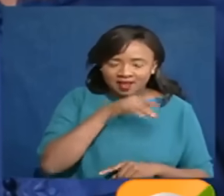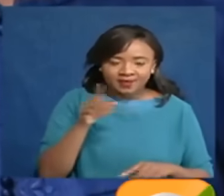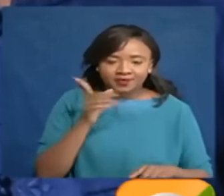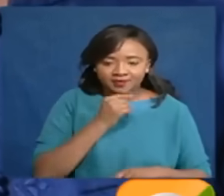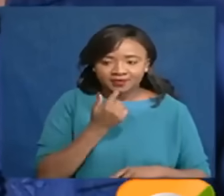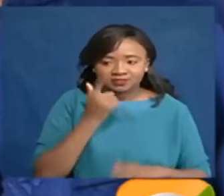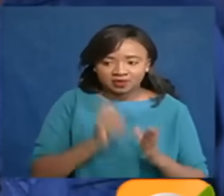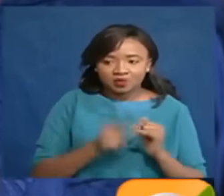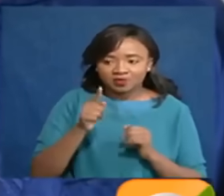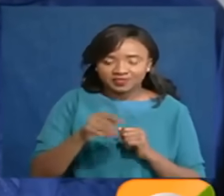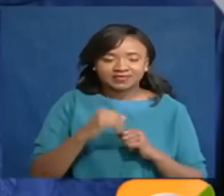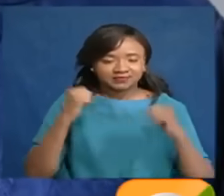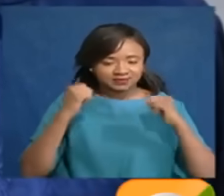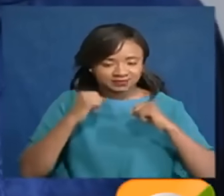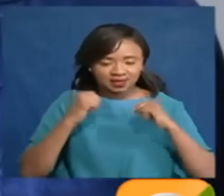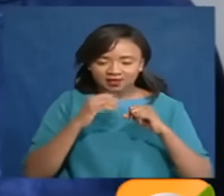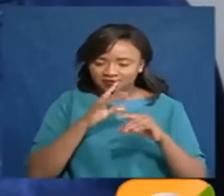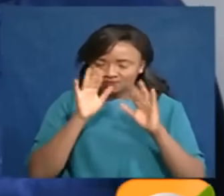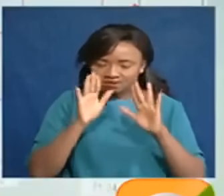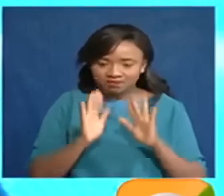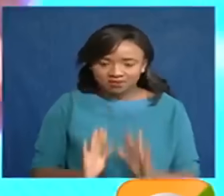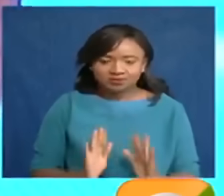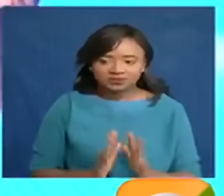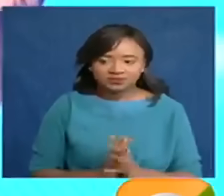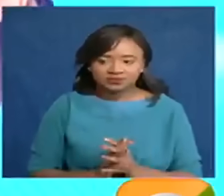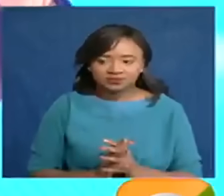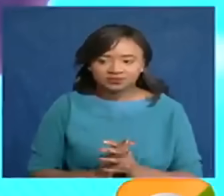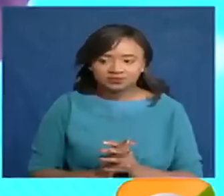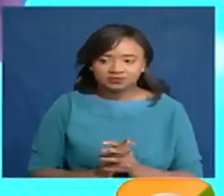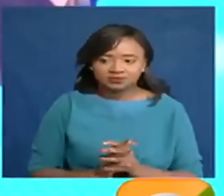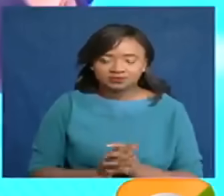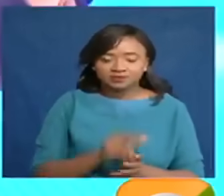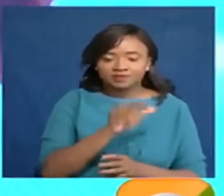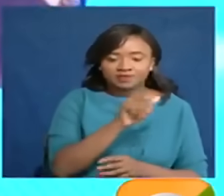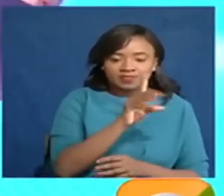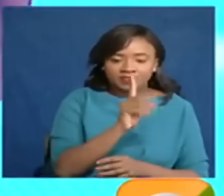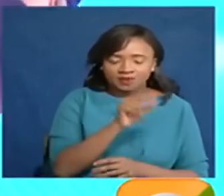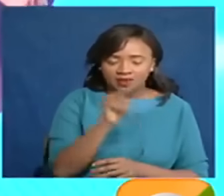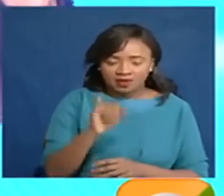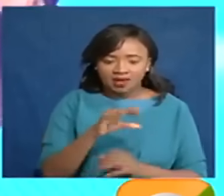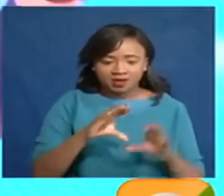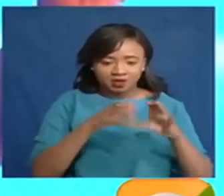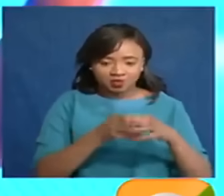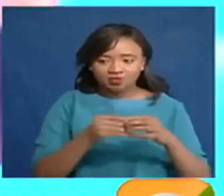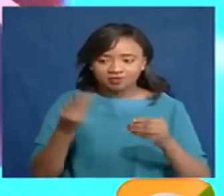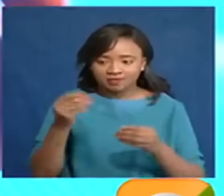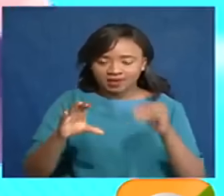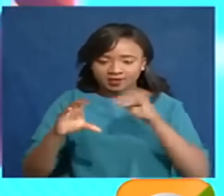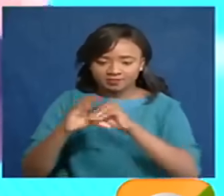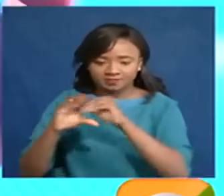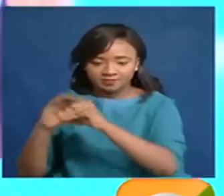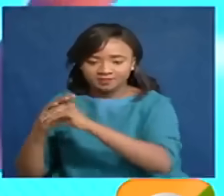the deals a few days before the president. The Adani Group are investing in the transmission line, their